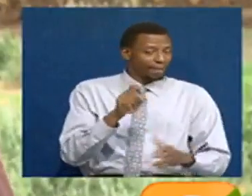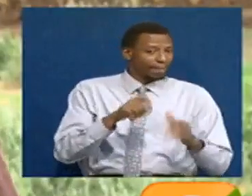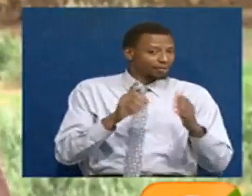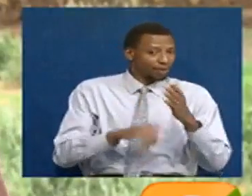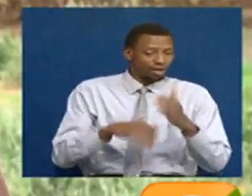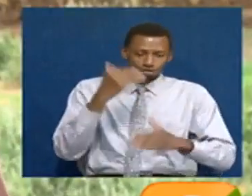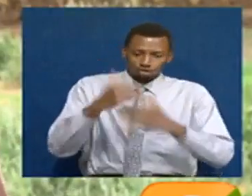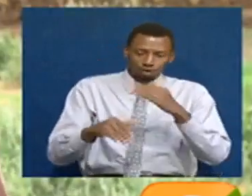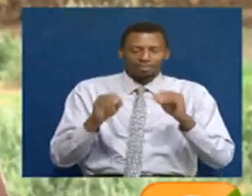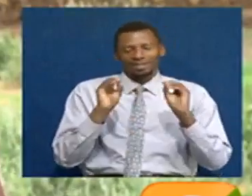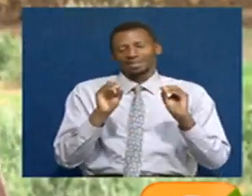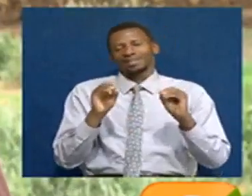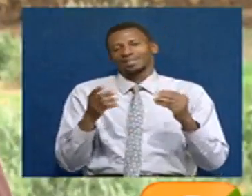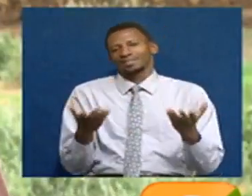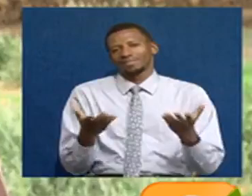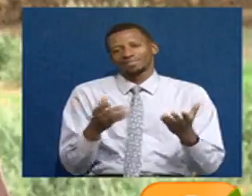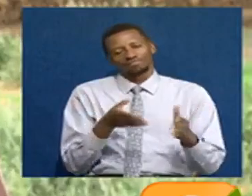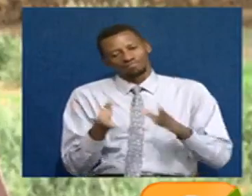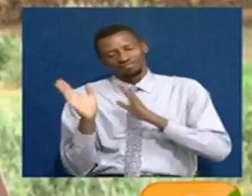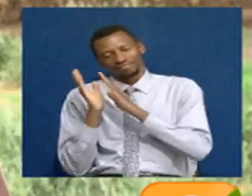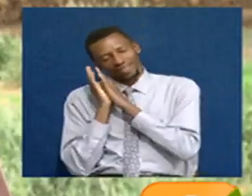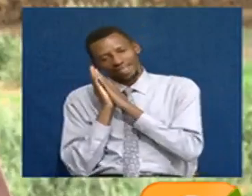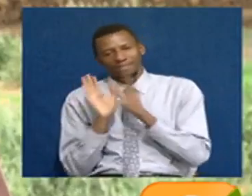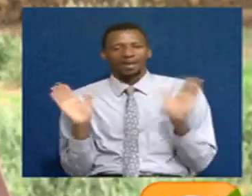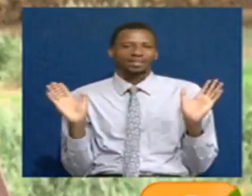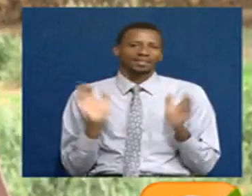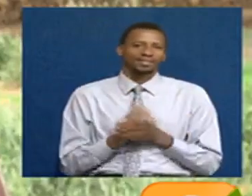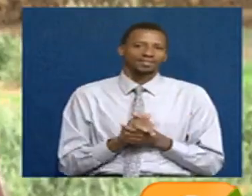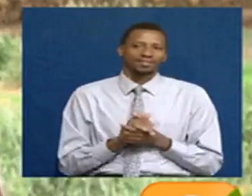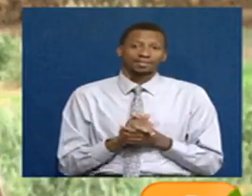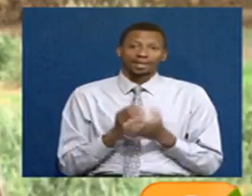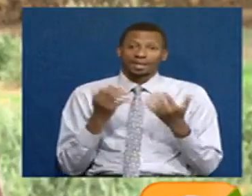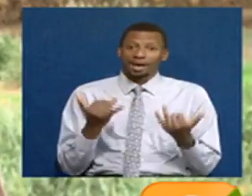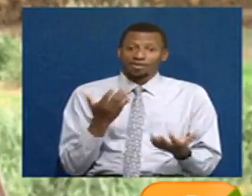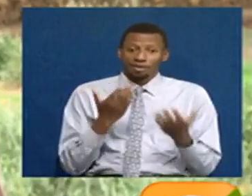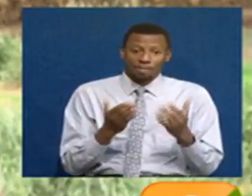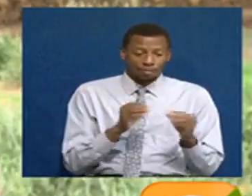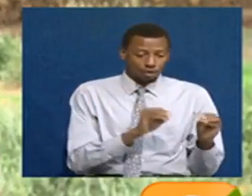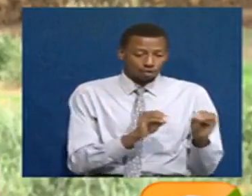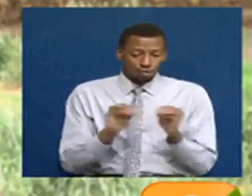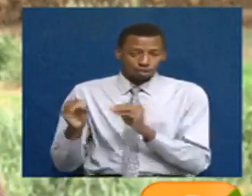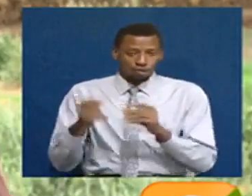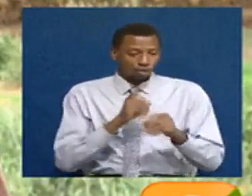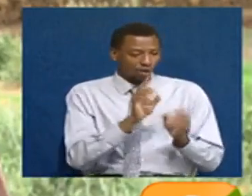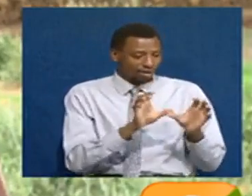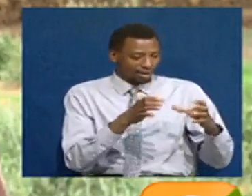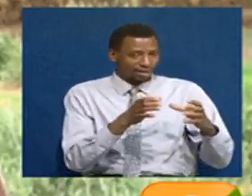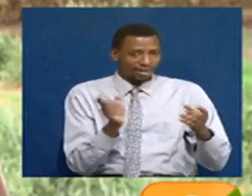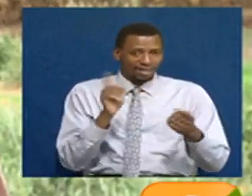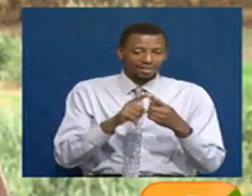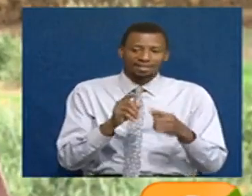to stop teaching, so they'll have to go and sleep. And passing through maybe from one class to the boarding